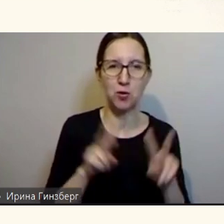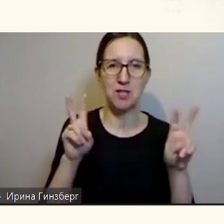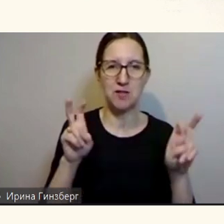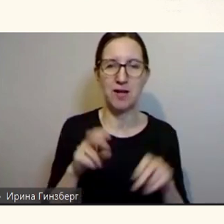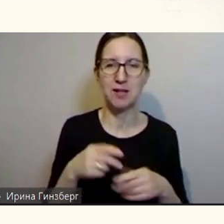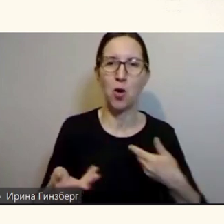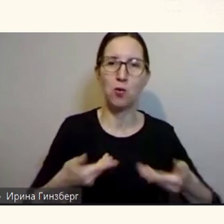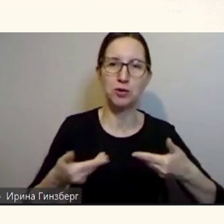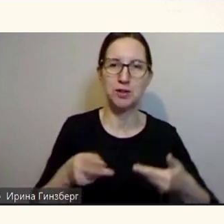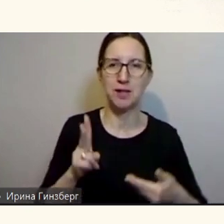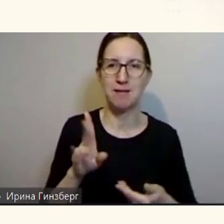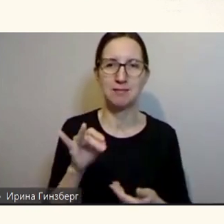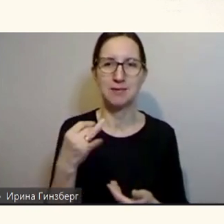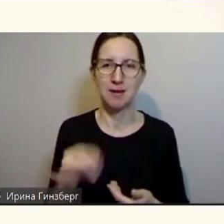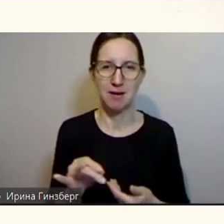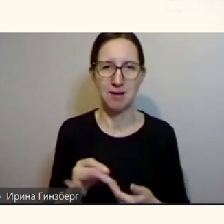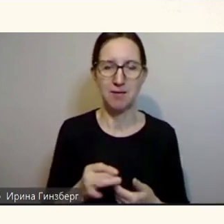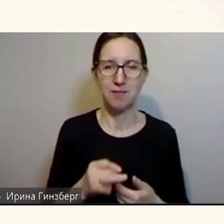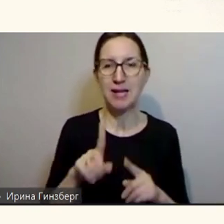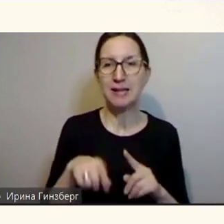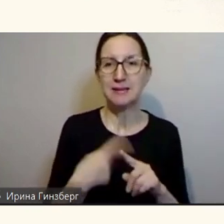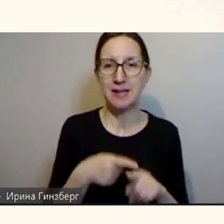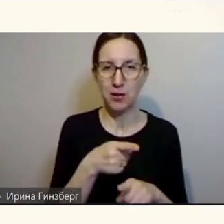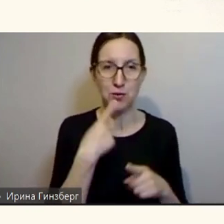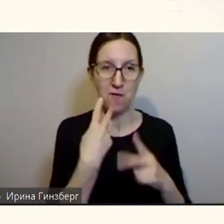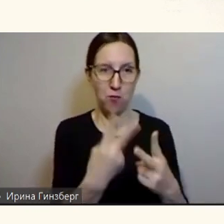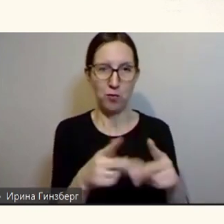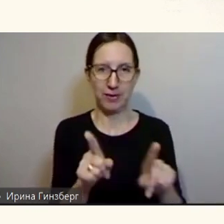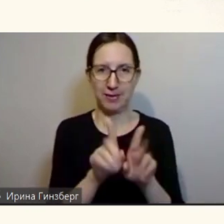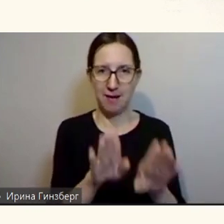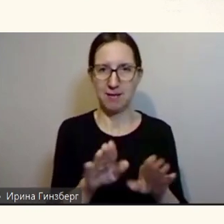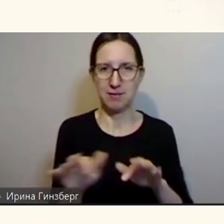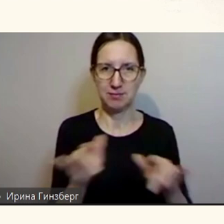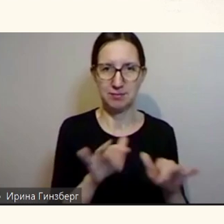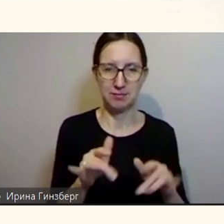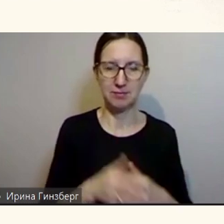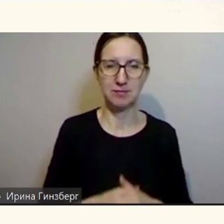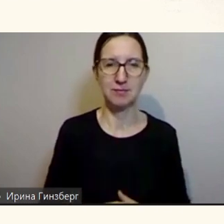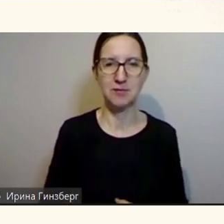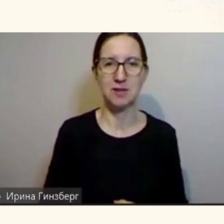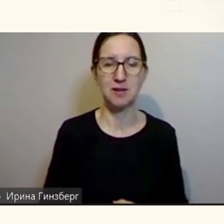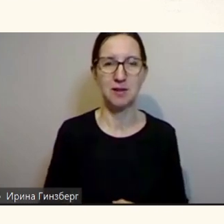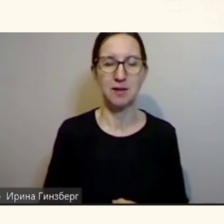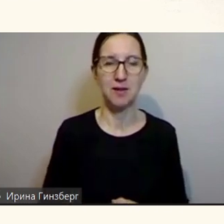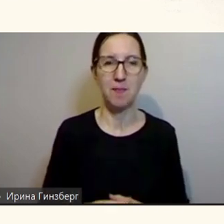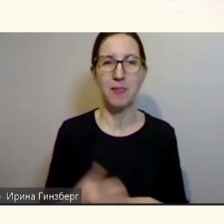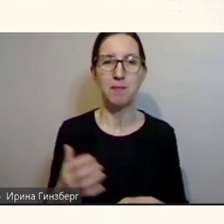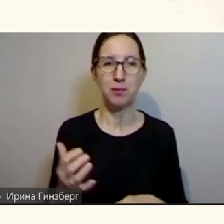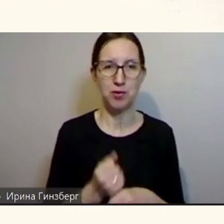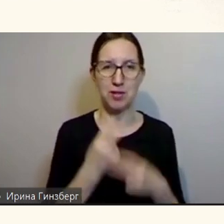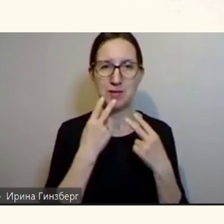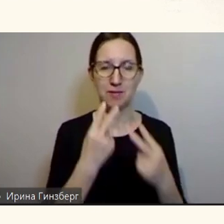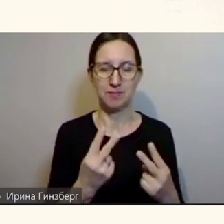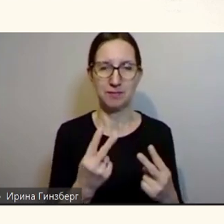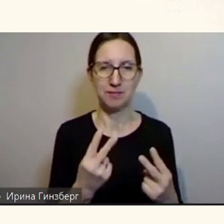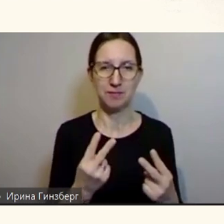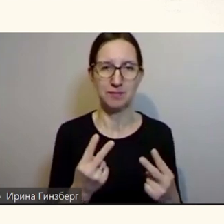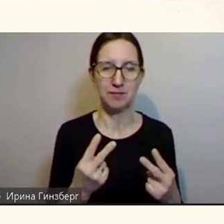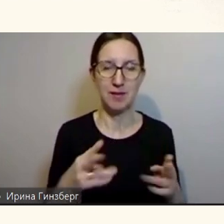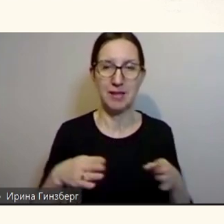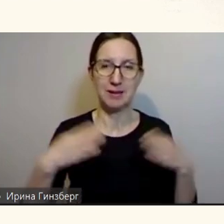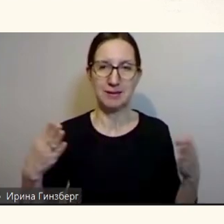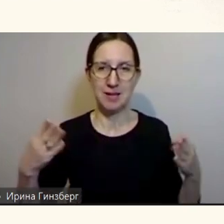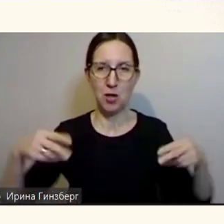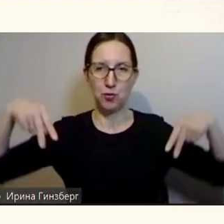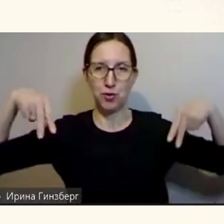And this is how we did walking on the edge. Again, we have the two PAs on the outside and the two actors on the inside,